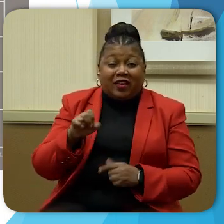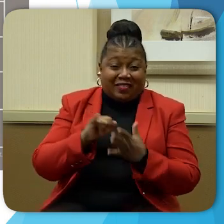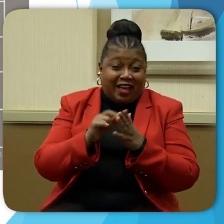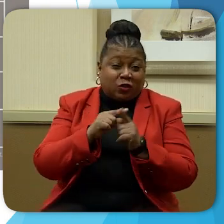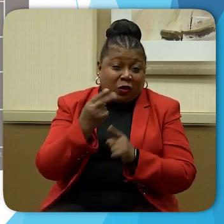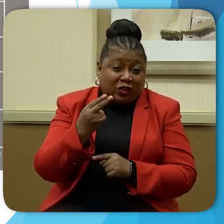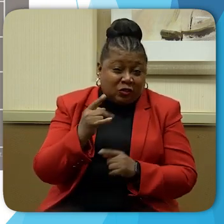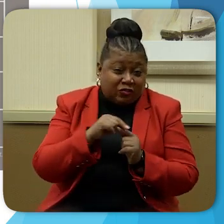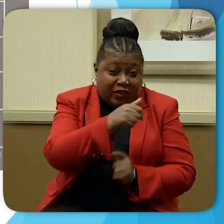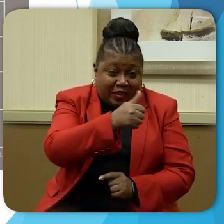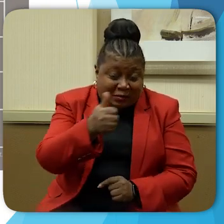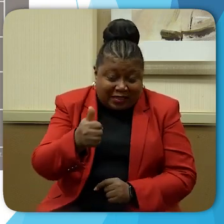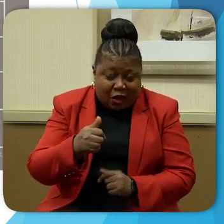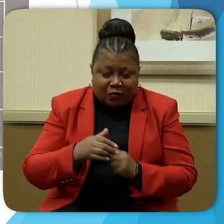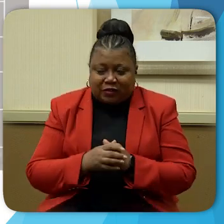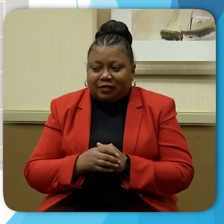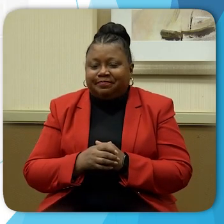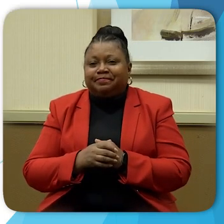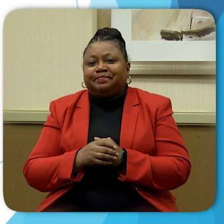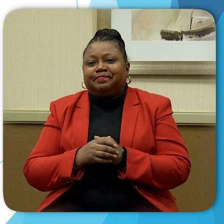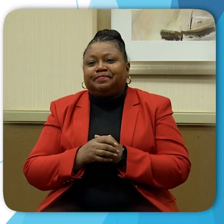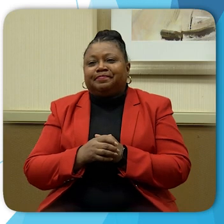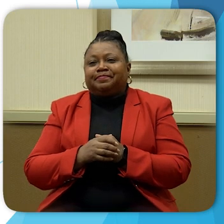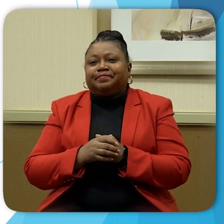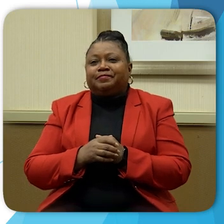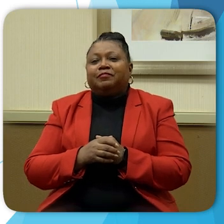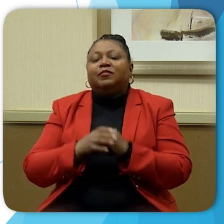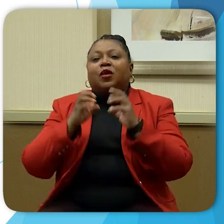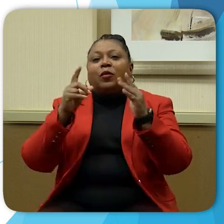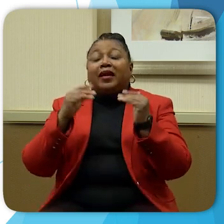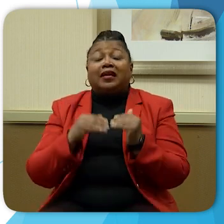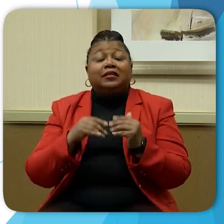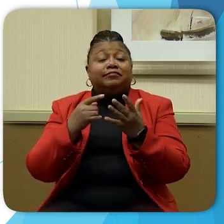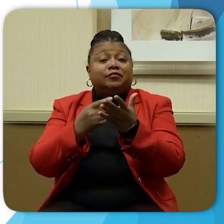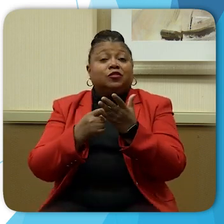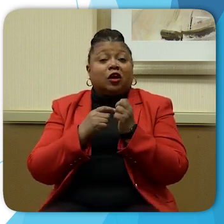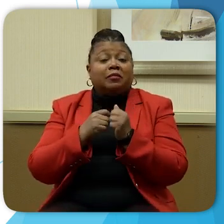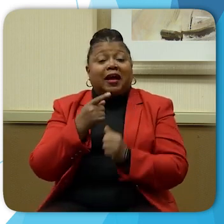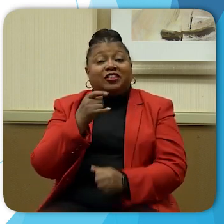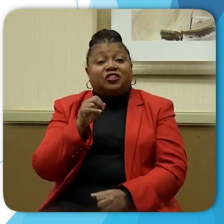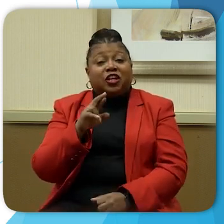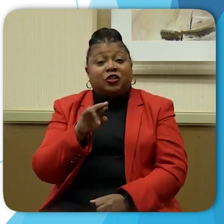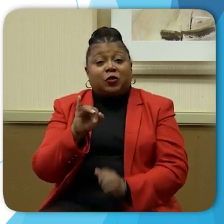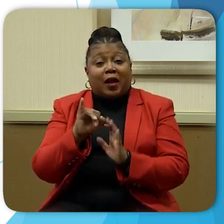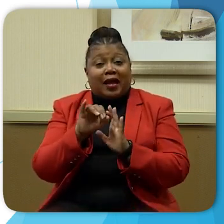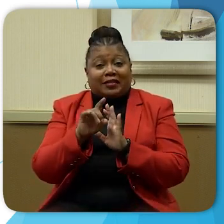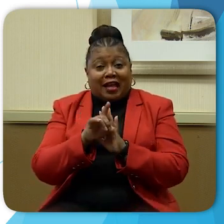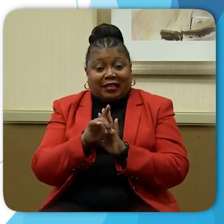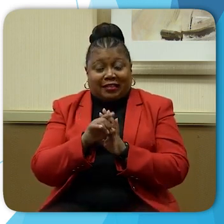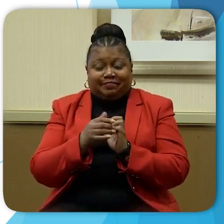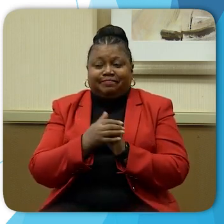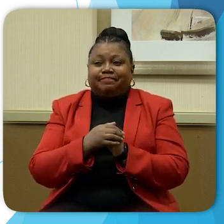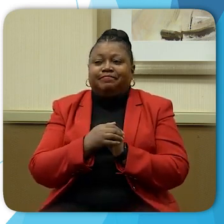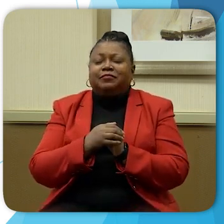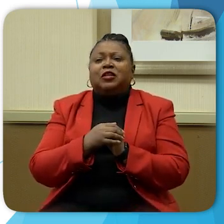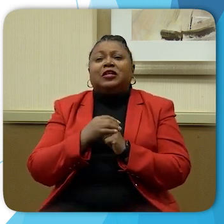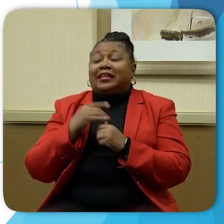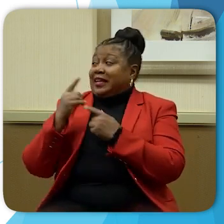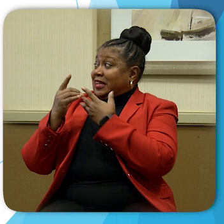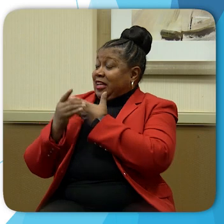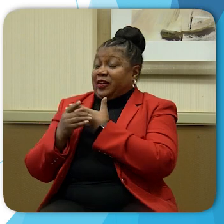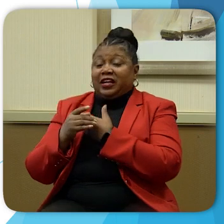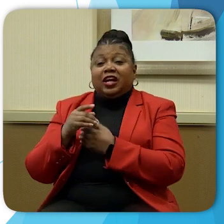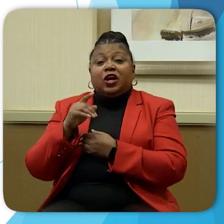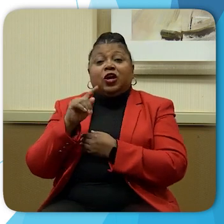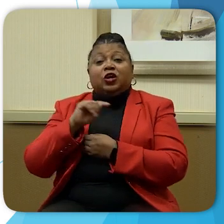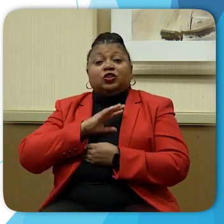word that they use for themselves. All right, then talking about gender identities. So up here is